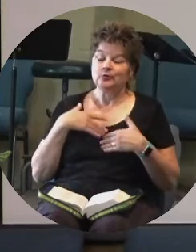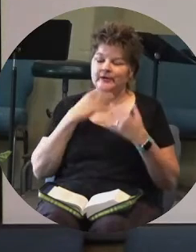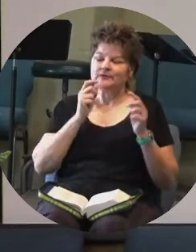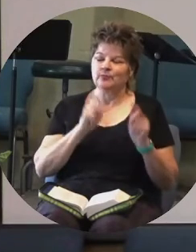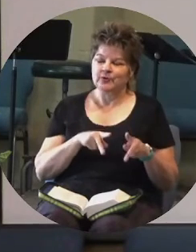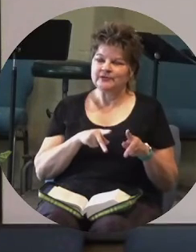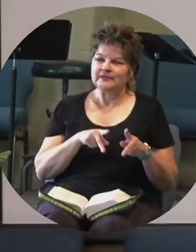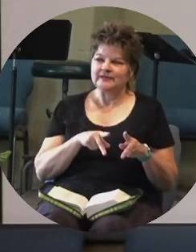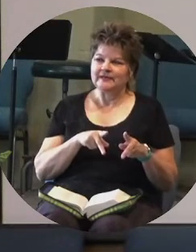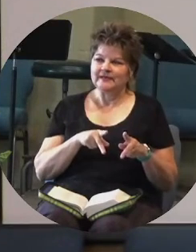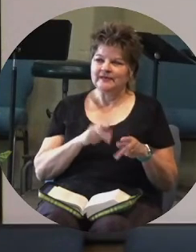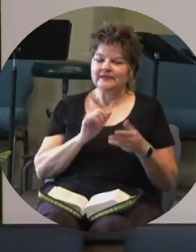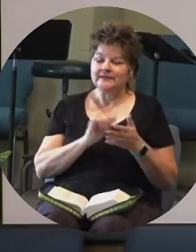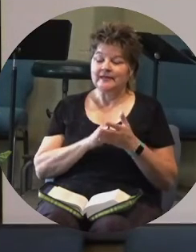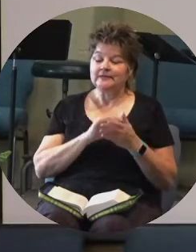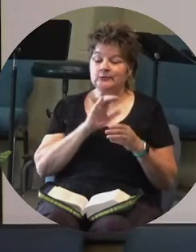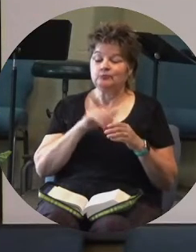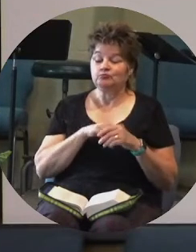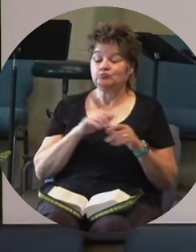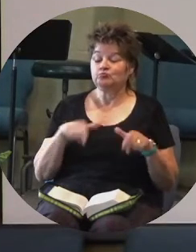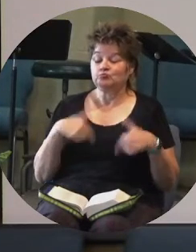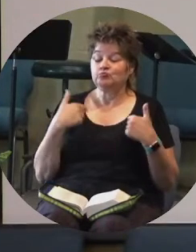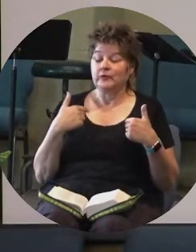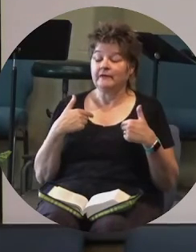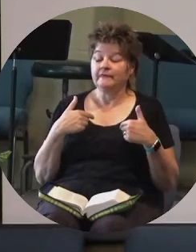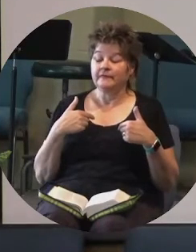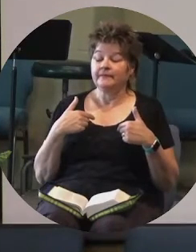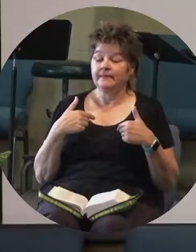Because that's just part of life, isn't it?